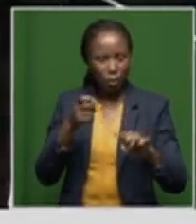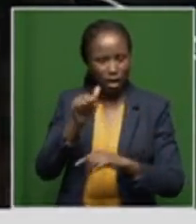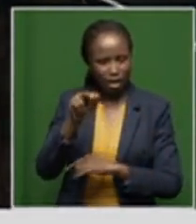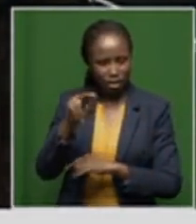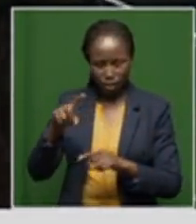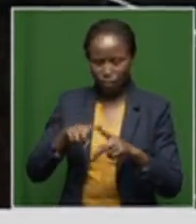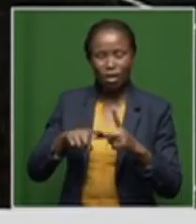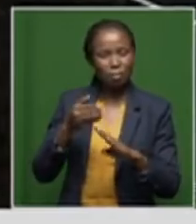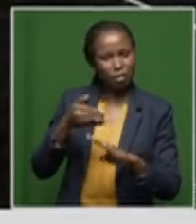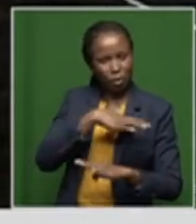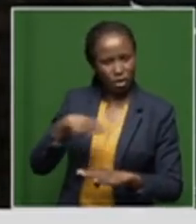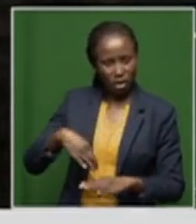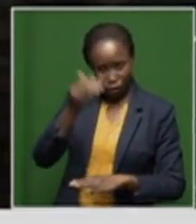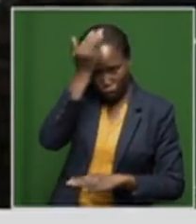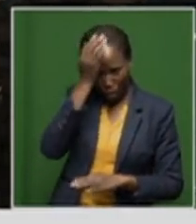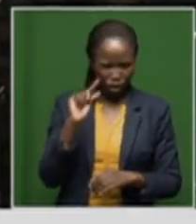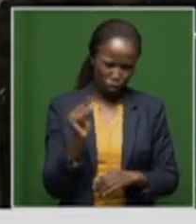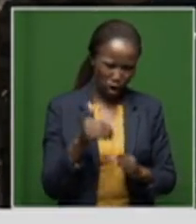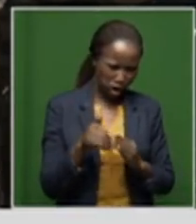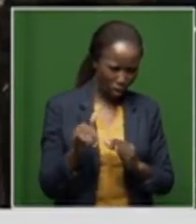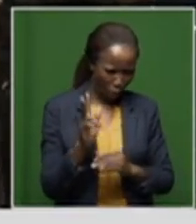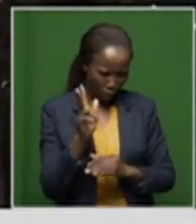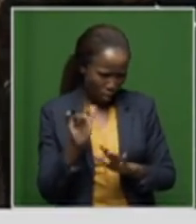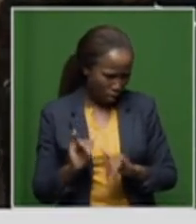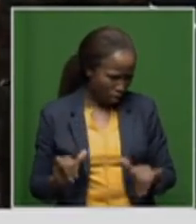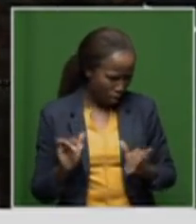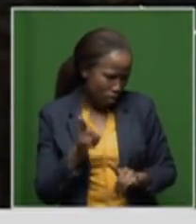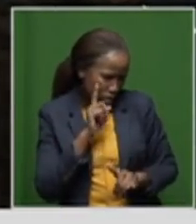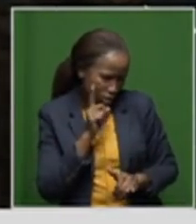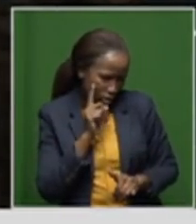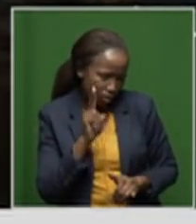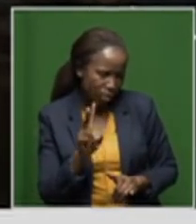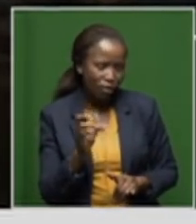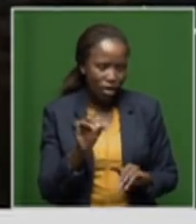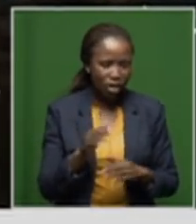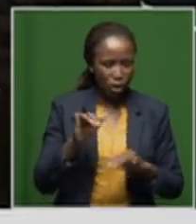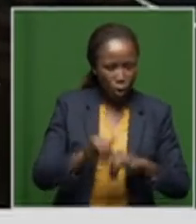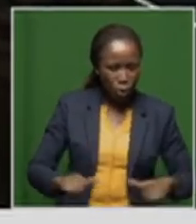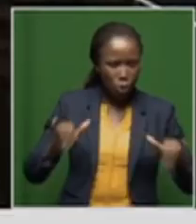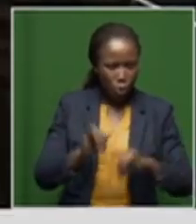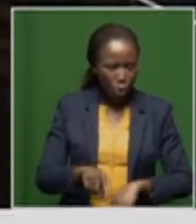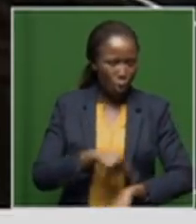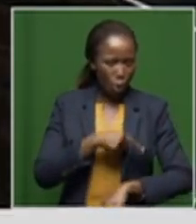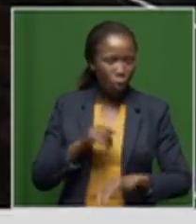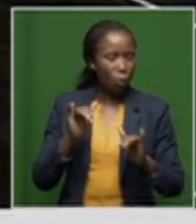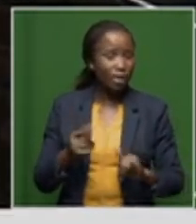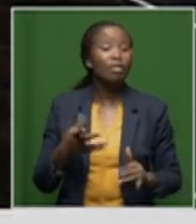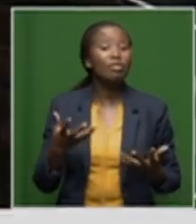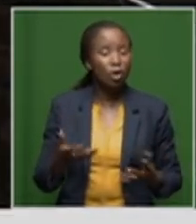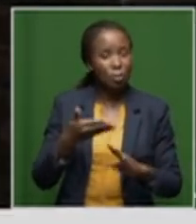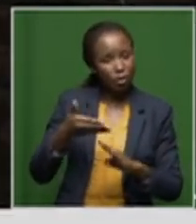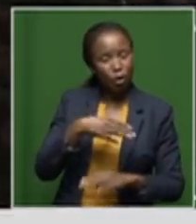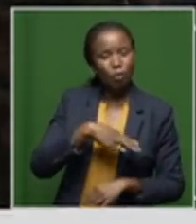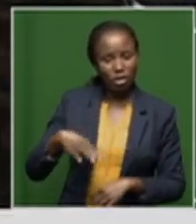former President Zuma will be coming out. They have stood alongside here and will be waiting for the